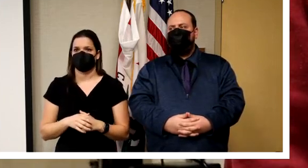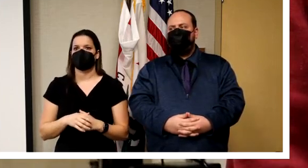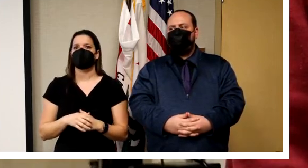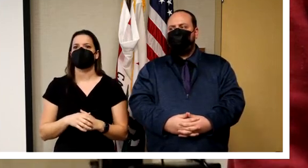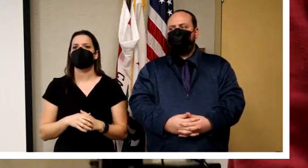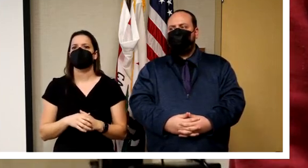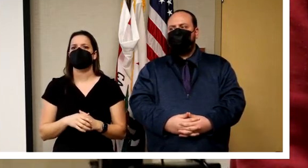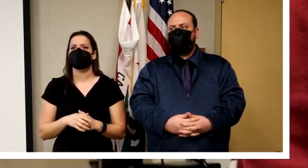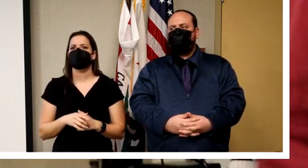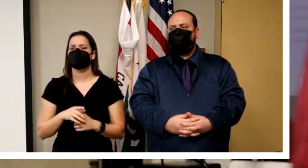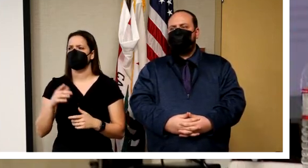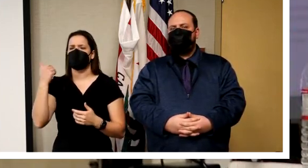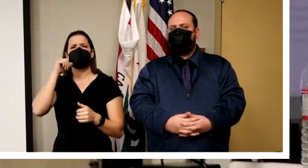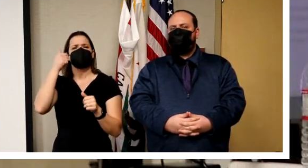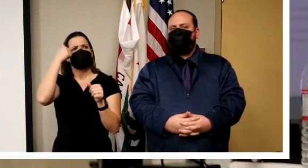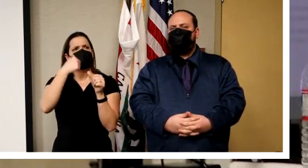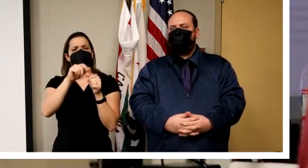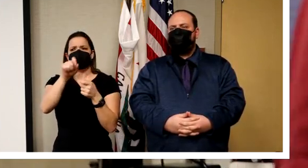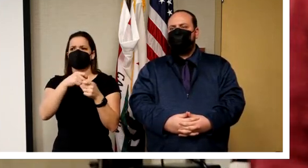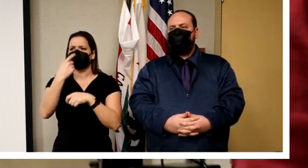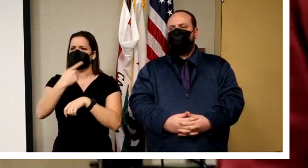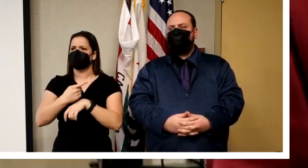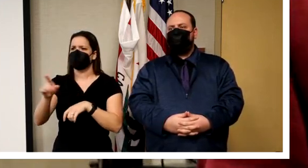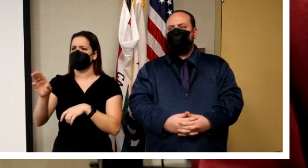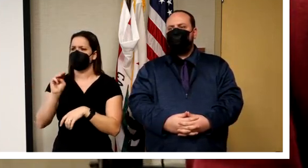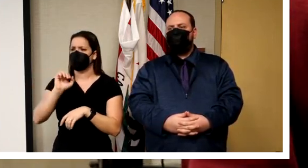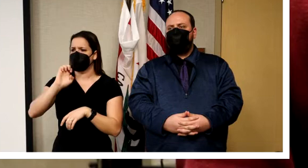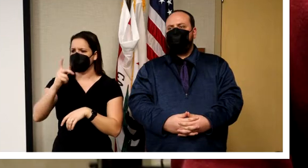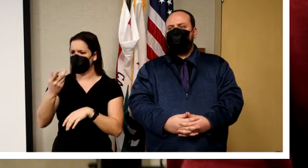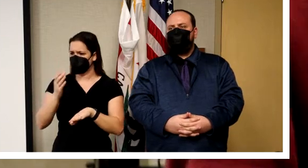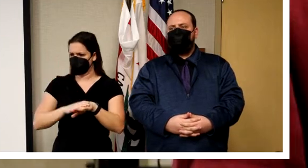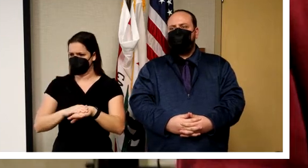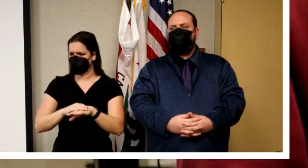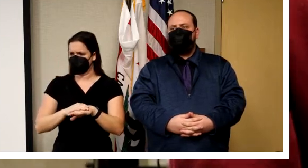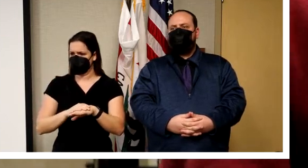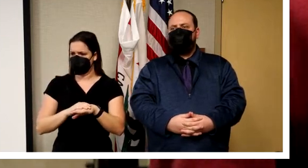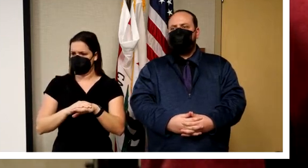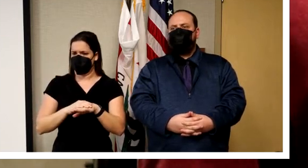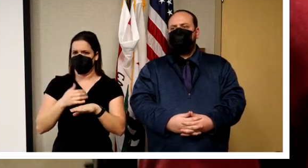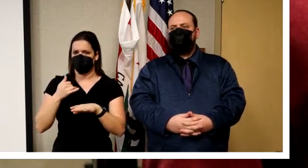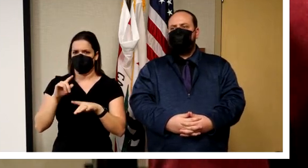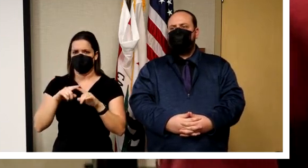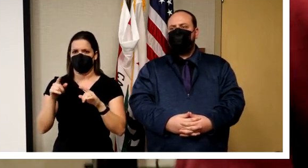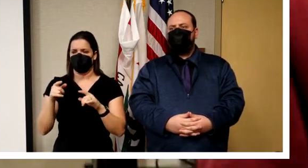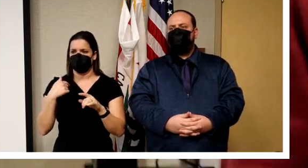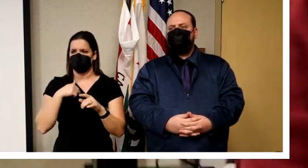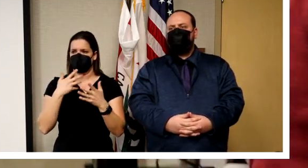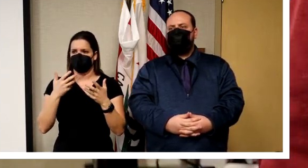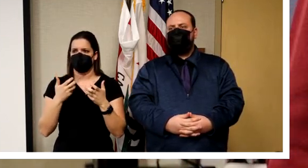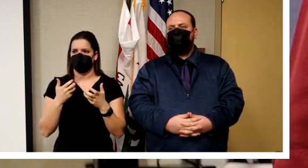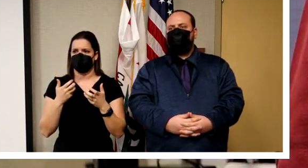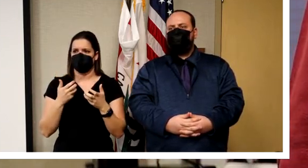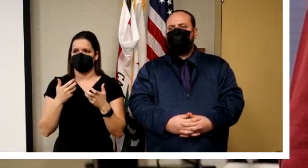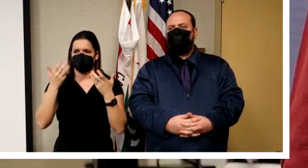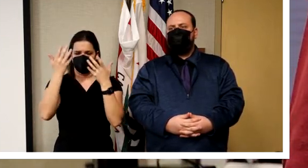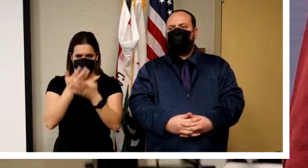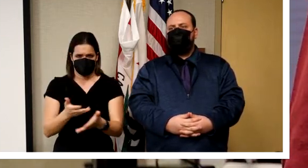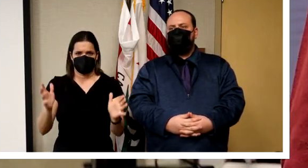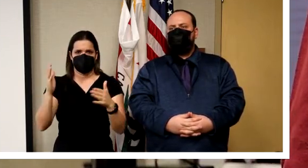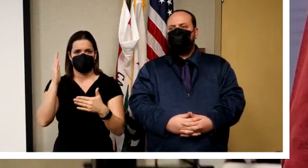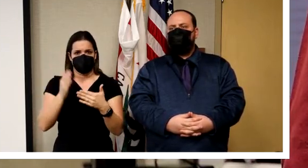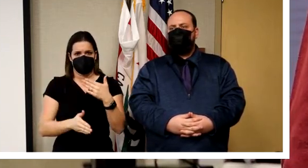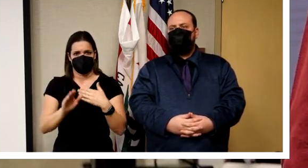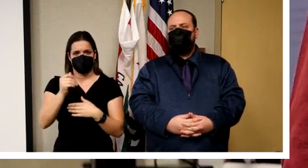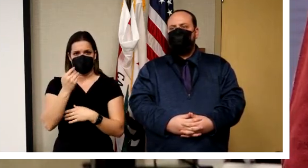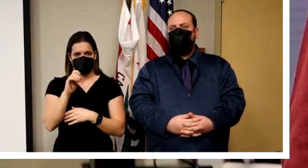Yeah, Do you have an exact date? I don't remember the exact date for Tulare County. Marks on the line here, but we want to be entirely done by the end